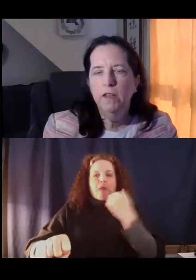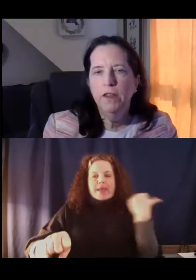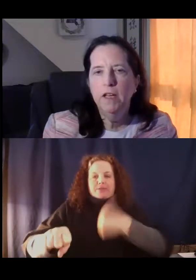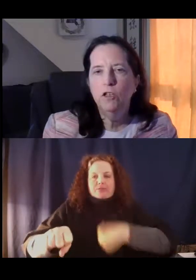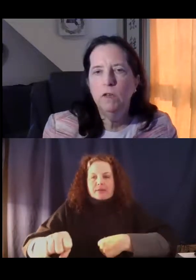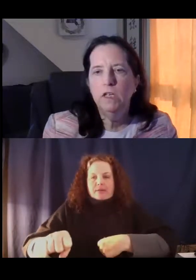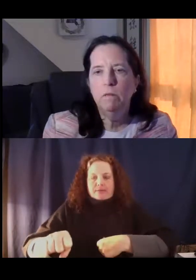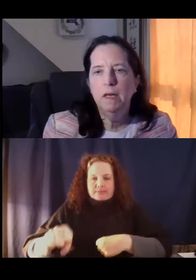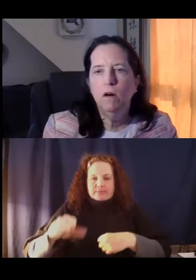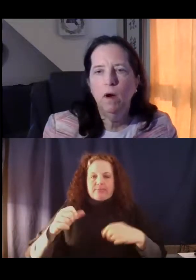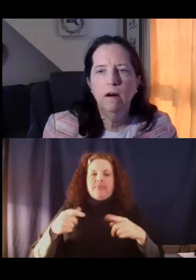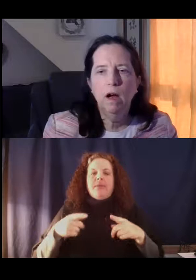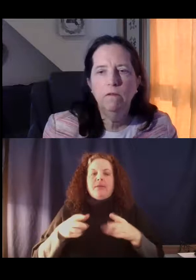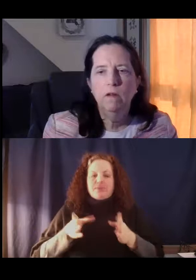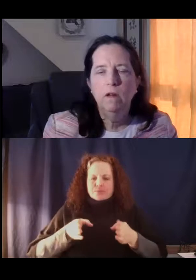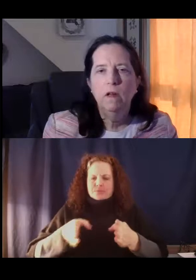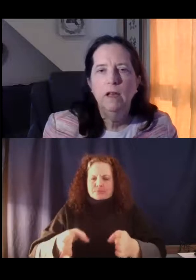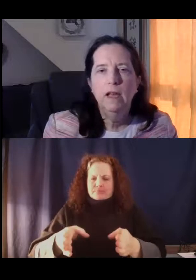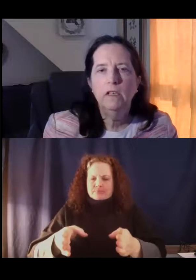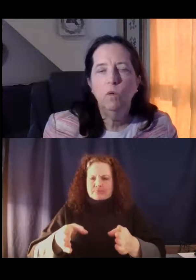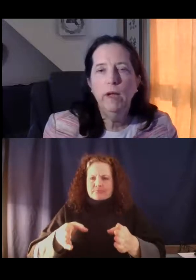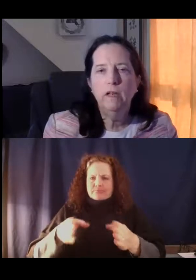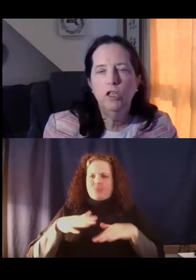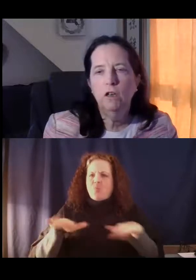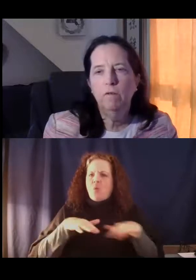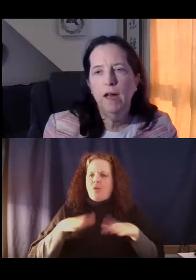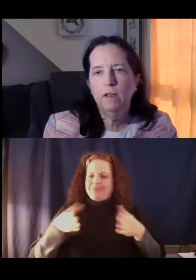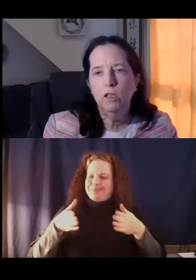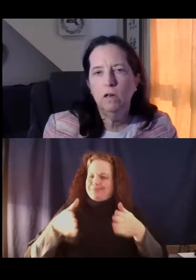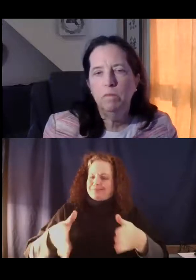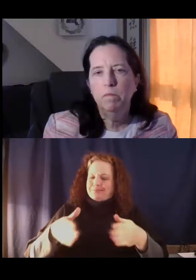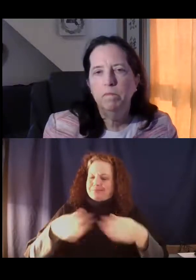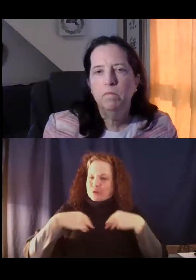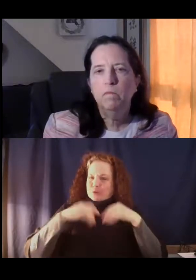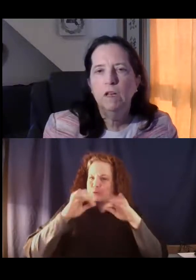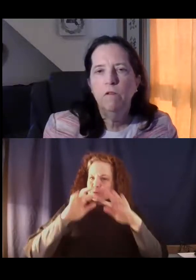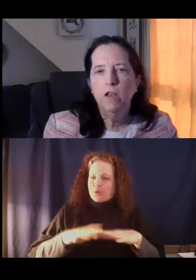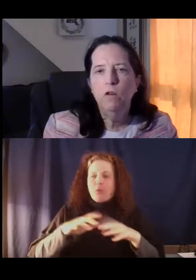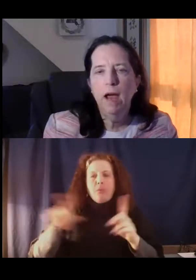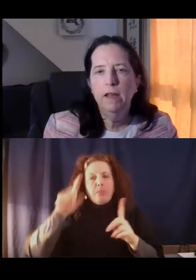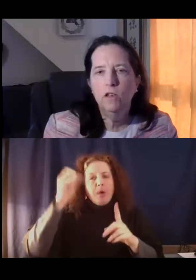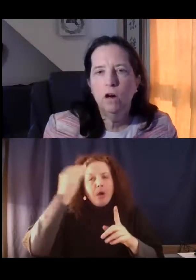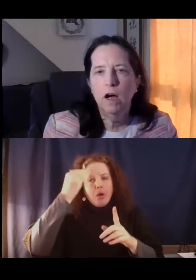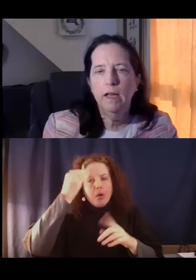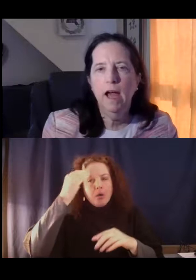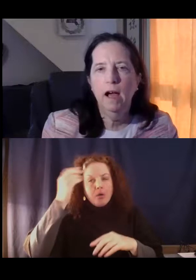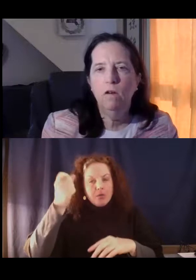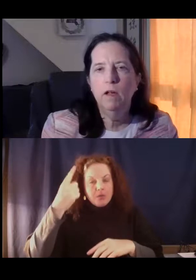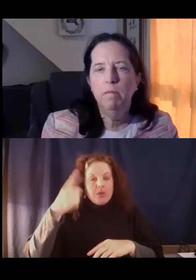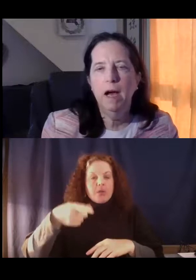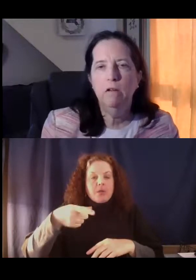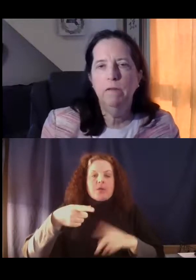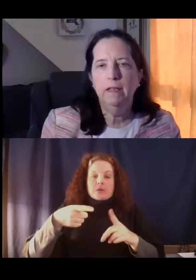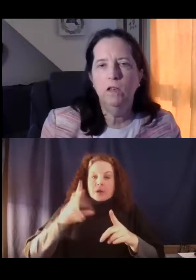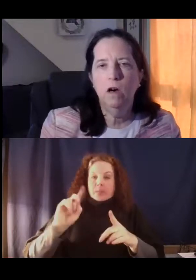Again, one of the things you need to be aware of is the wind chill factor for you and the dog and how